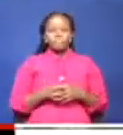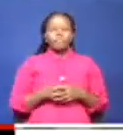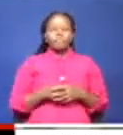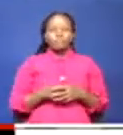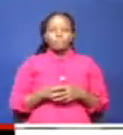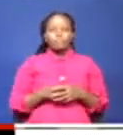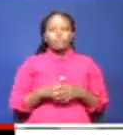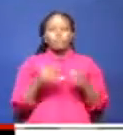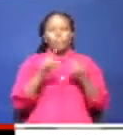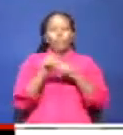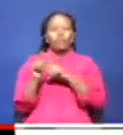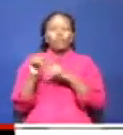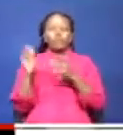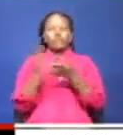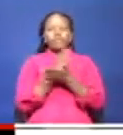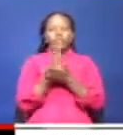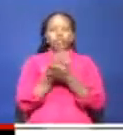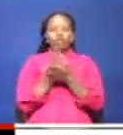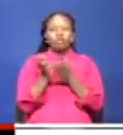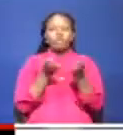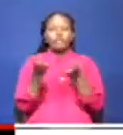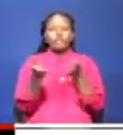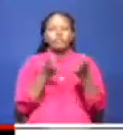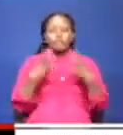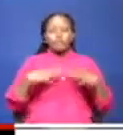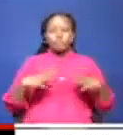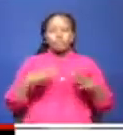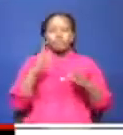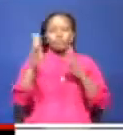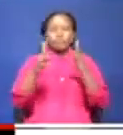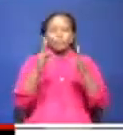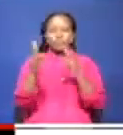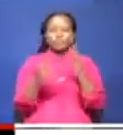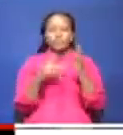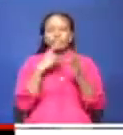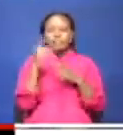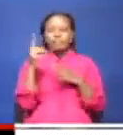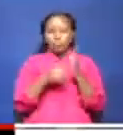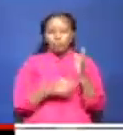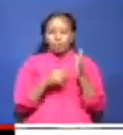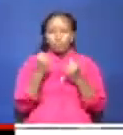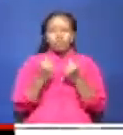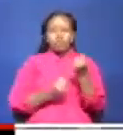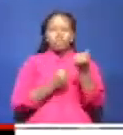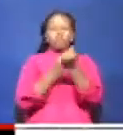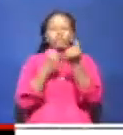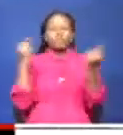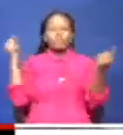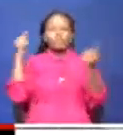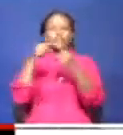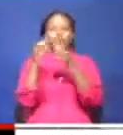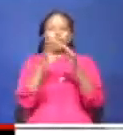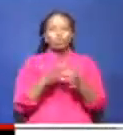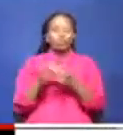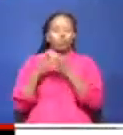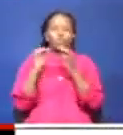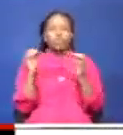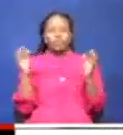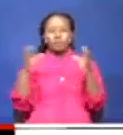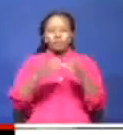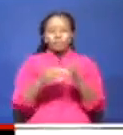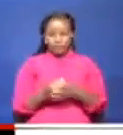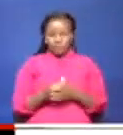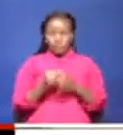And a section of traders from Githurai Market say they will support the Azimio la Umoja One Kenya Alliance in the upcoming polls. The traders